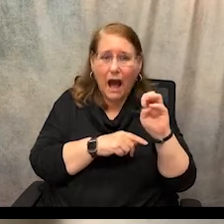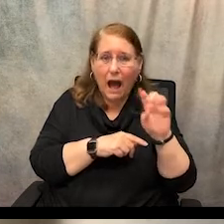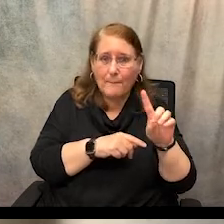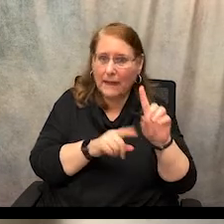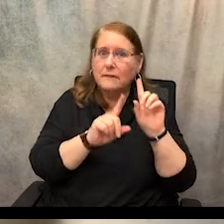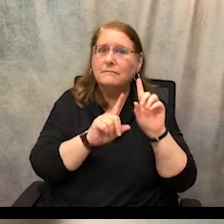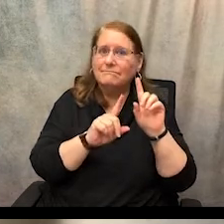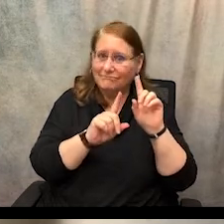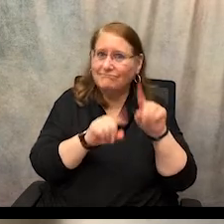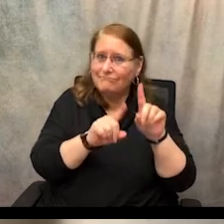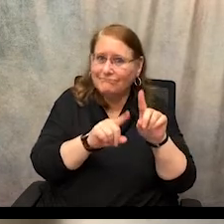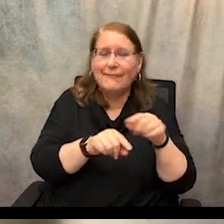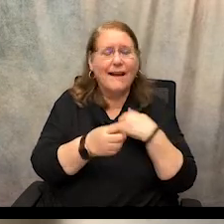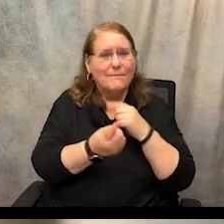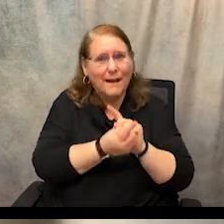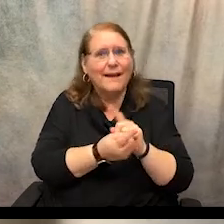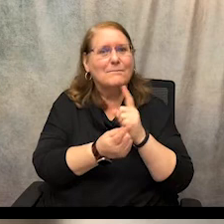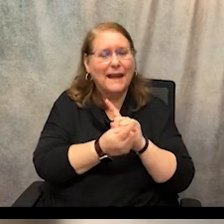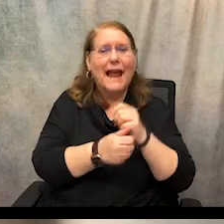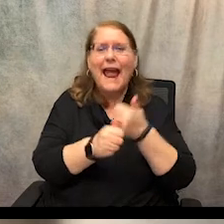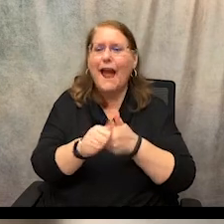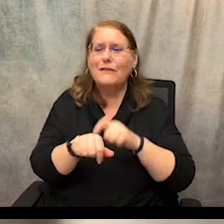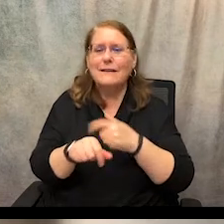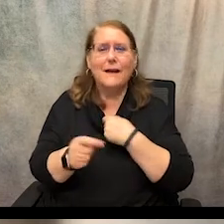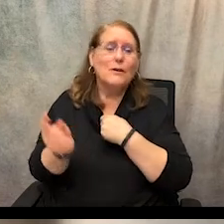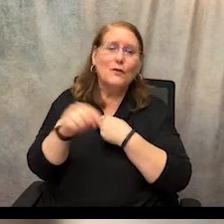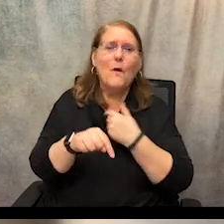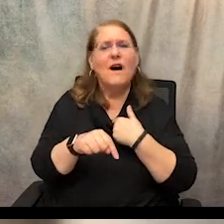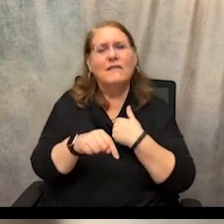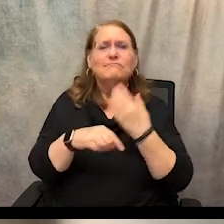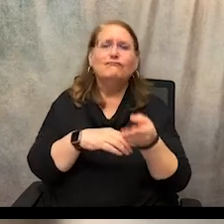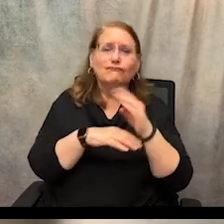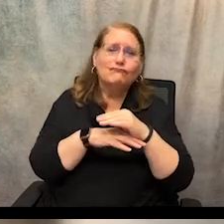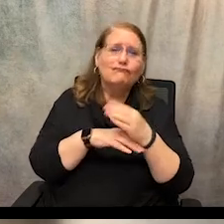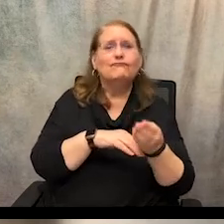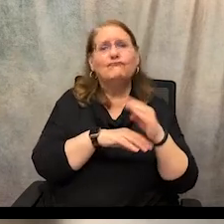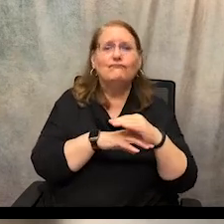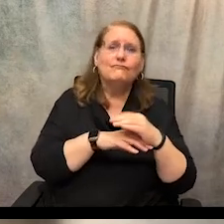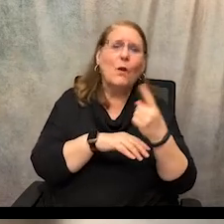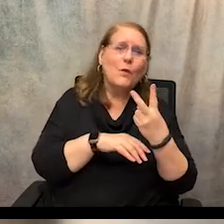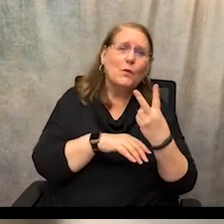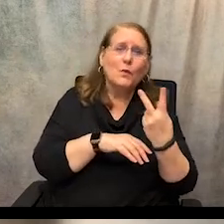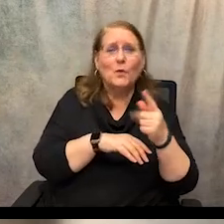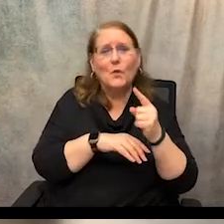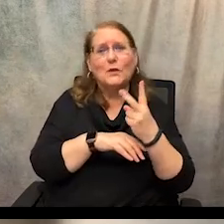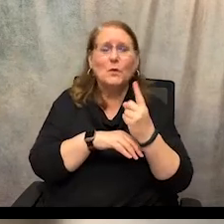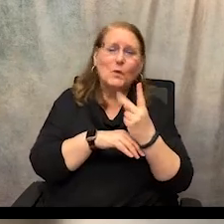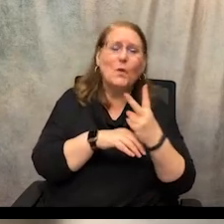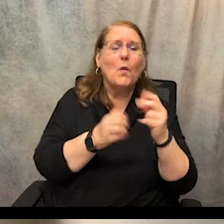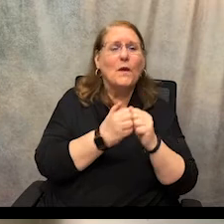every time I went back up to Sherbrooke or back to Canada, I would spend a day or two with Muhammad and his family,